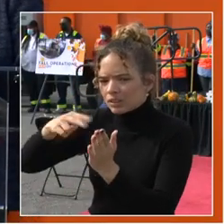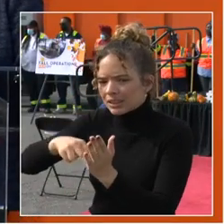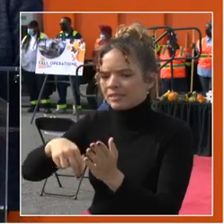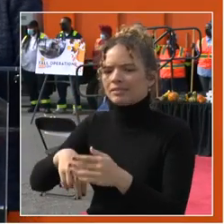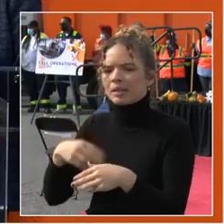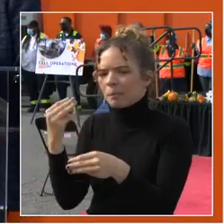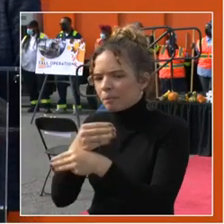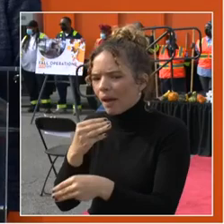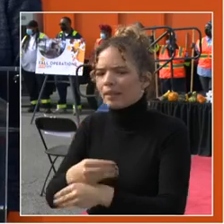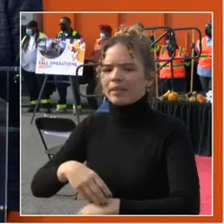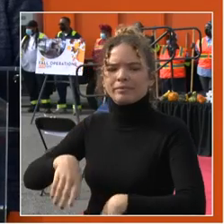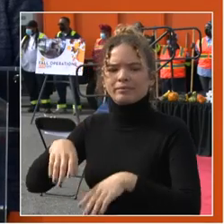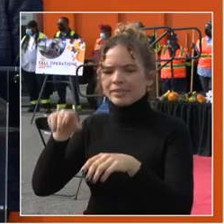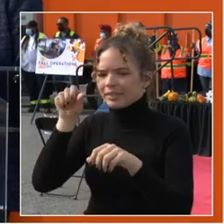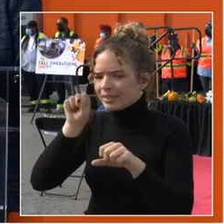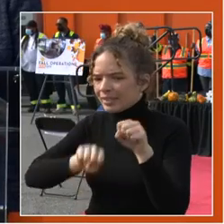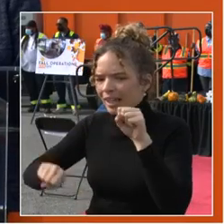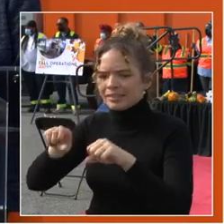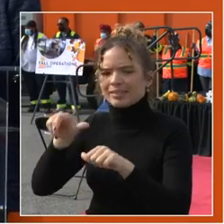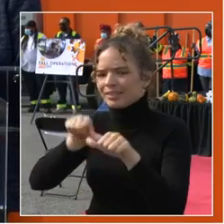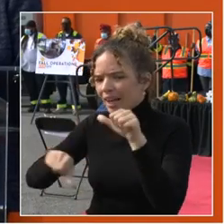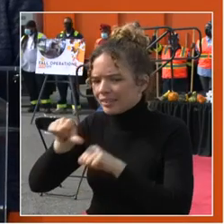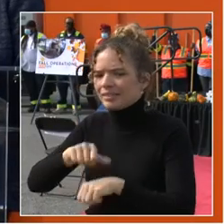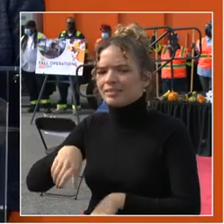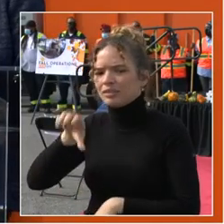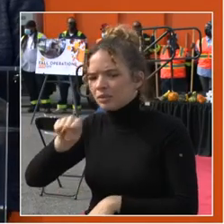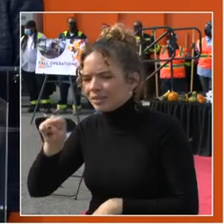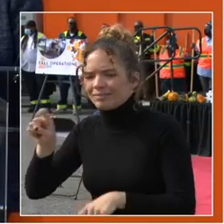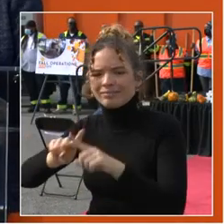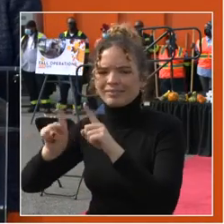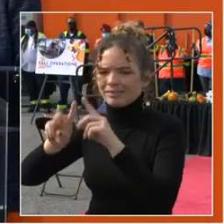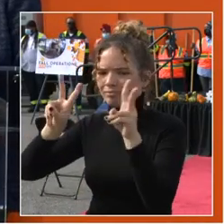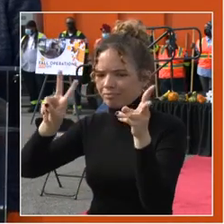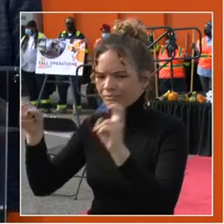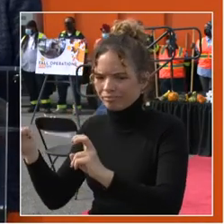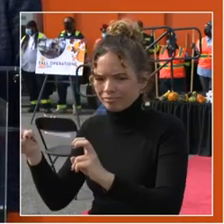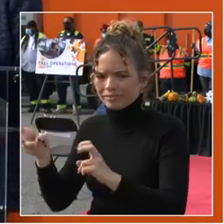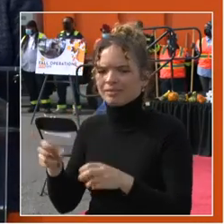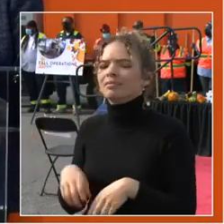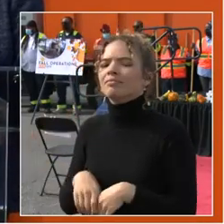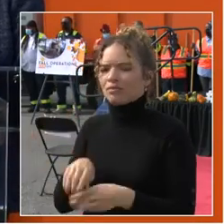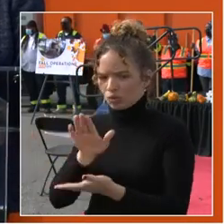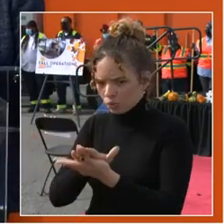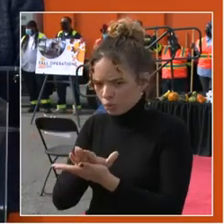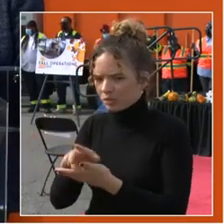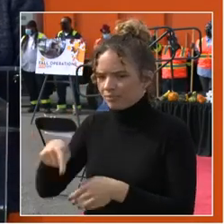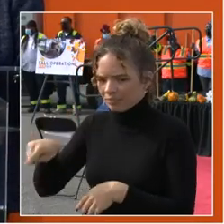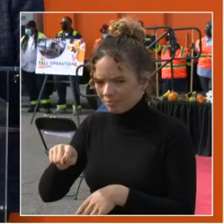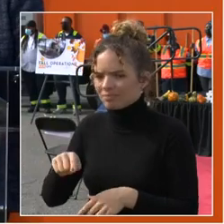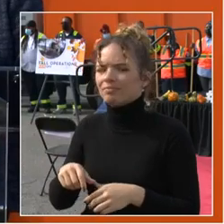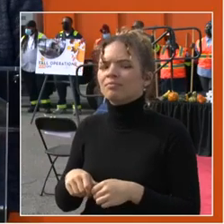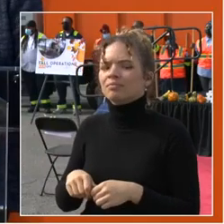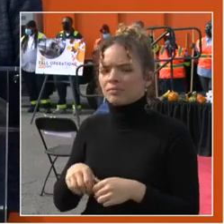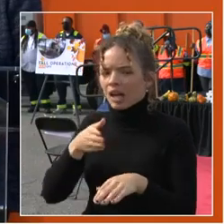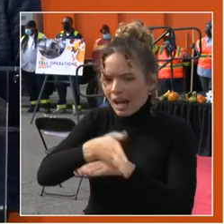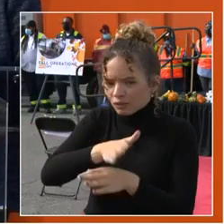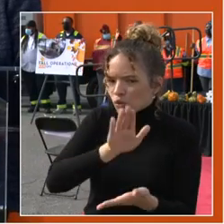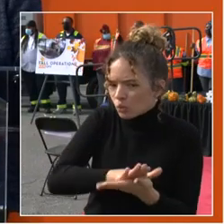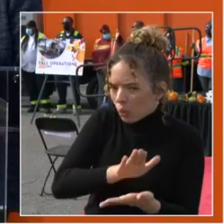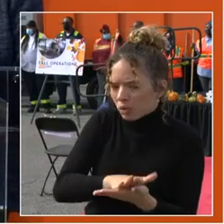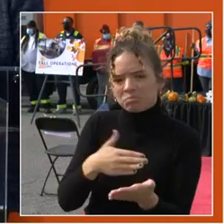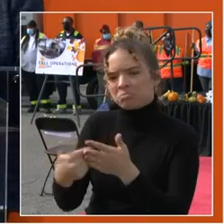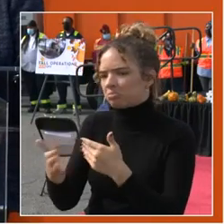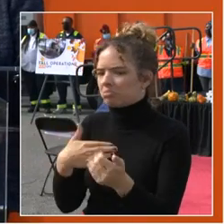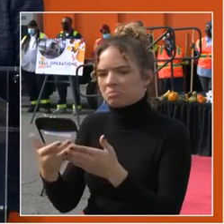they're going to happen. They can happen before school, they can happen during school, or they can happen after school, to provide